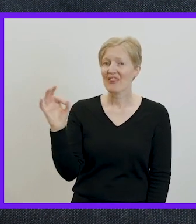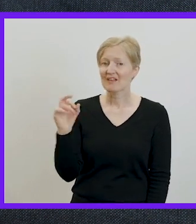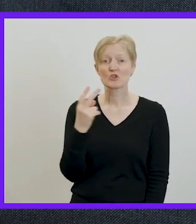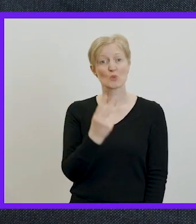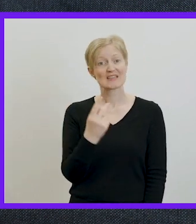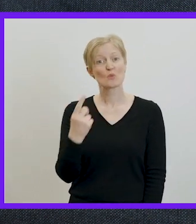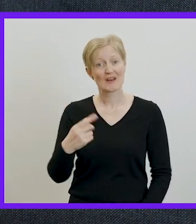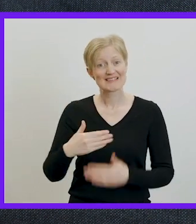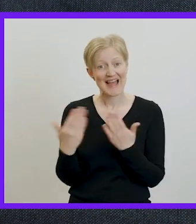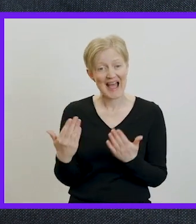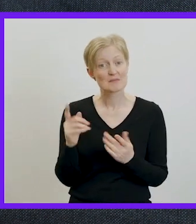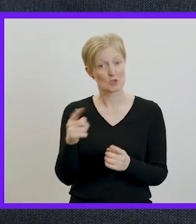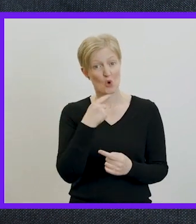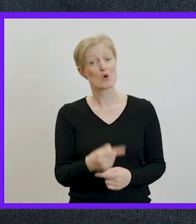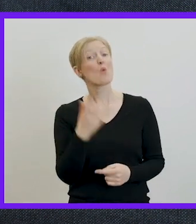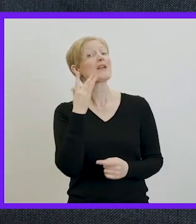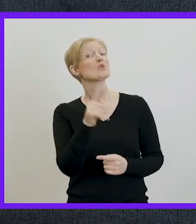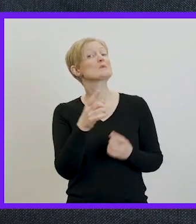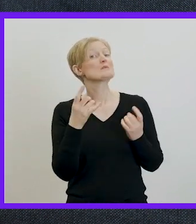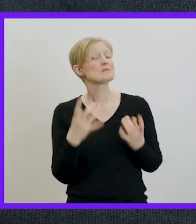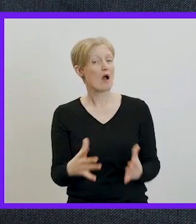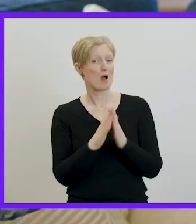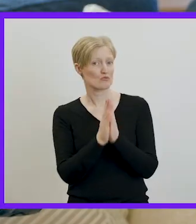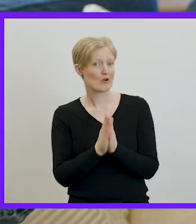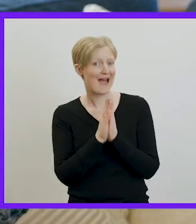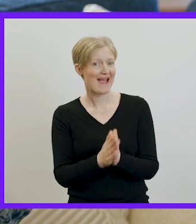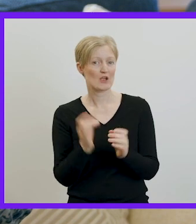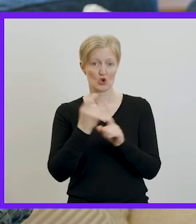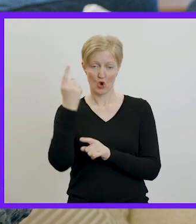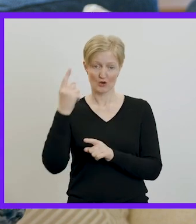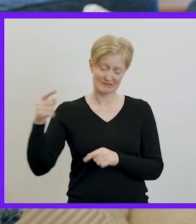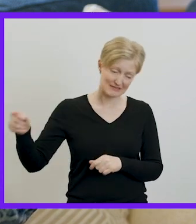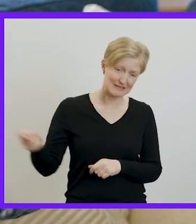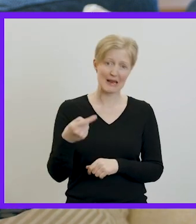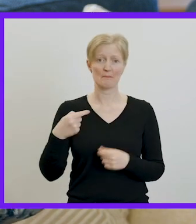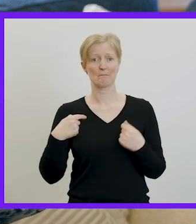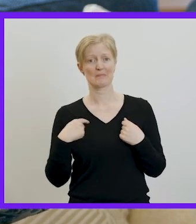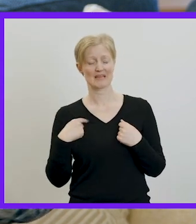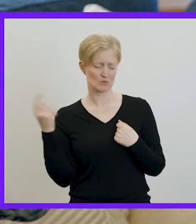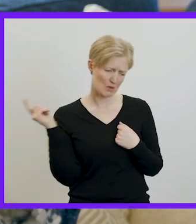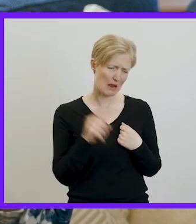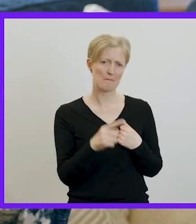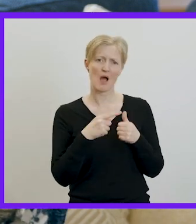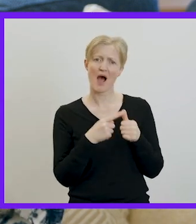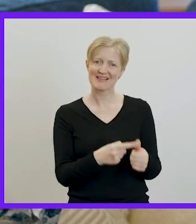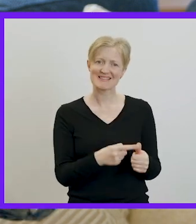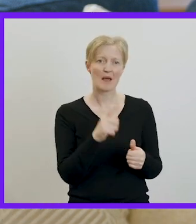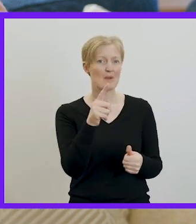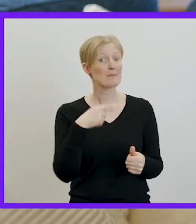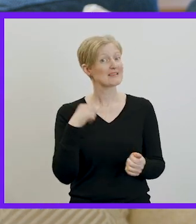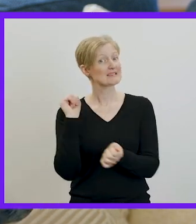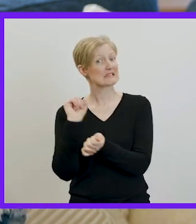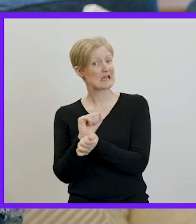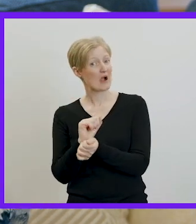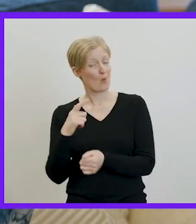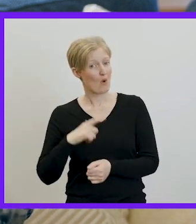days, but the angel says to him, the moment that you started to pray, God sent me, the angel, out to answer your prayer, but I